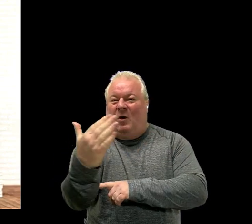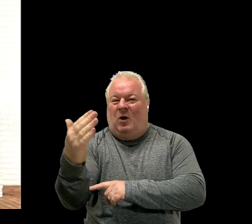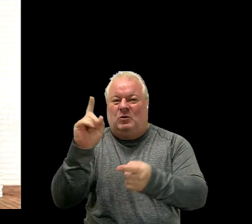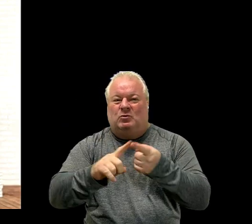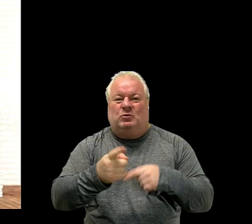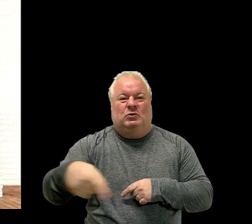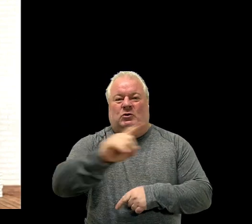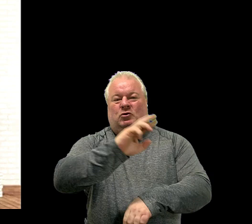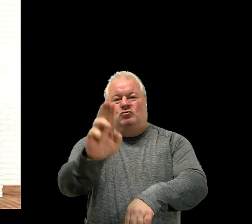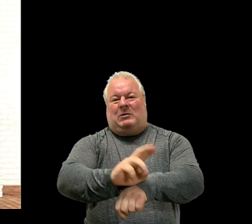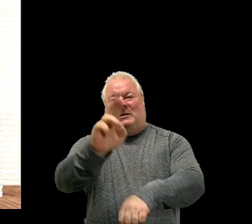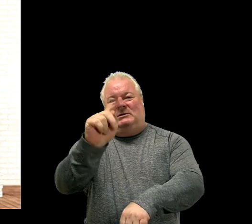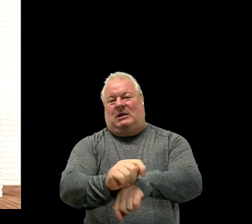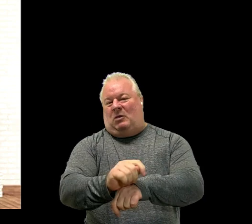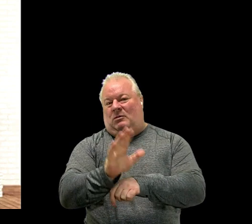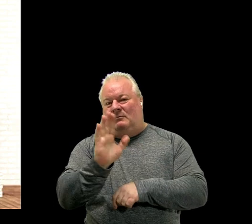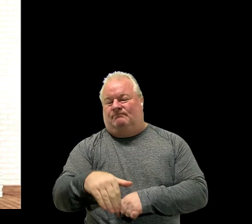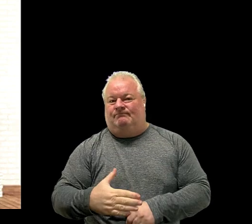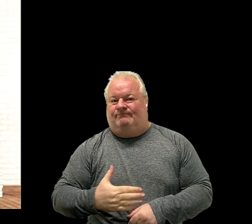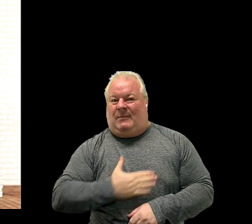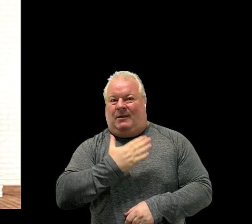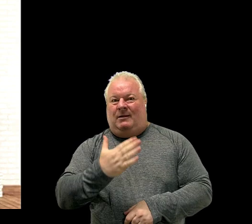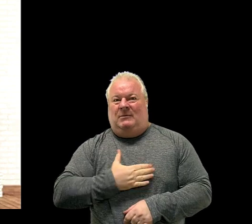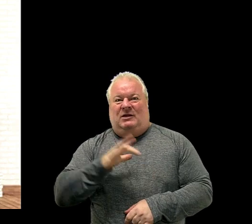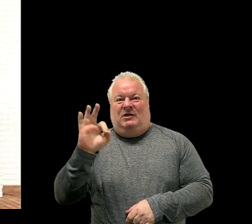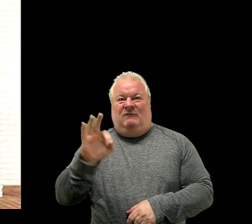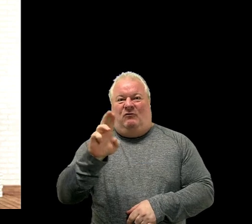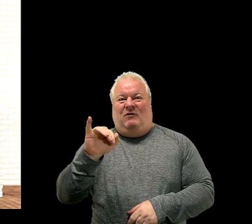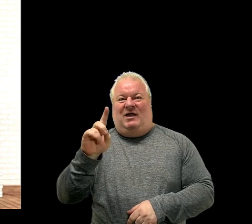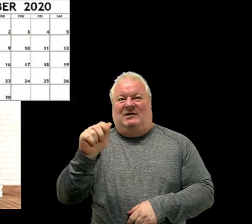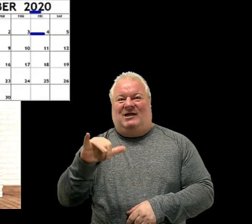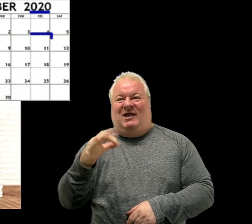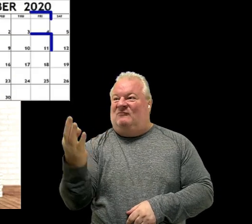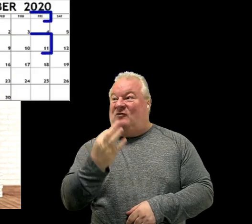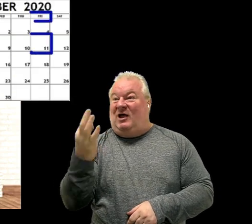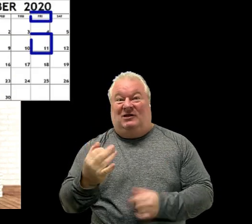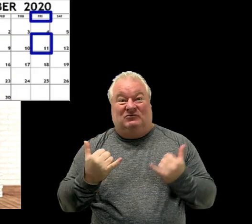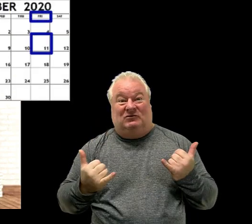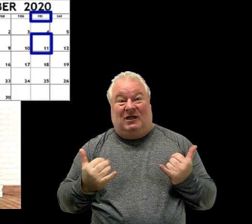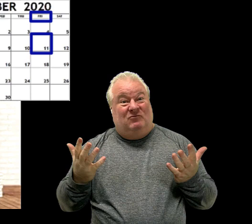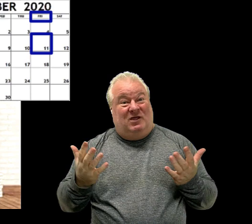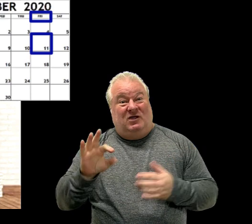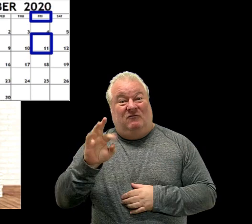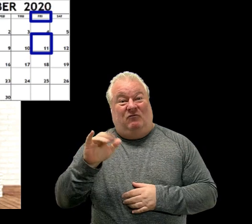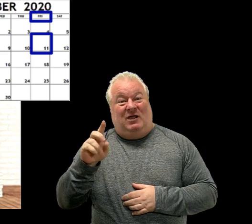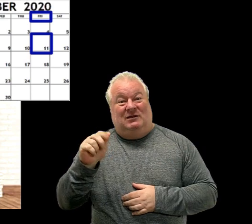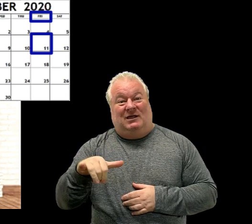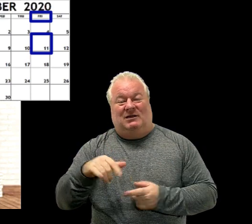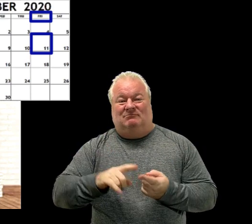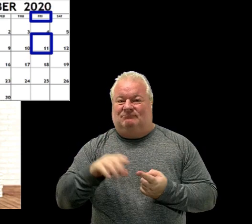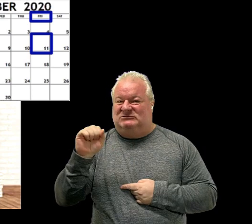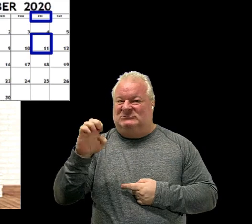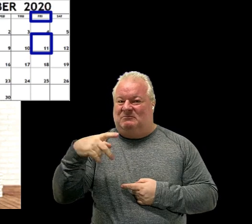Good morning, Raymond Temple, and happy Friday. Today is Friday,